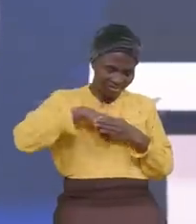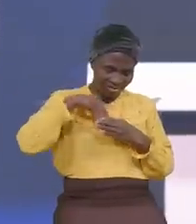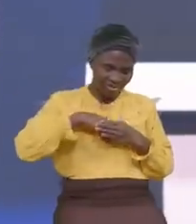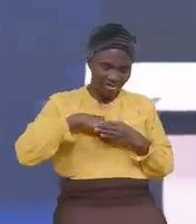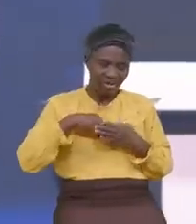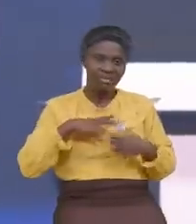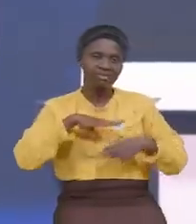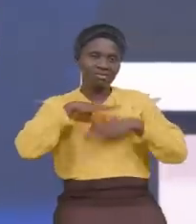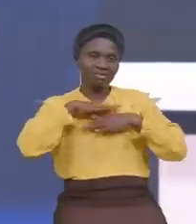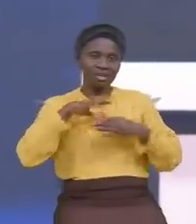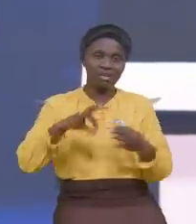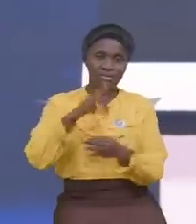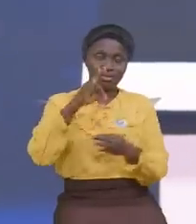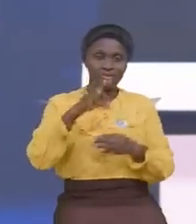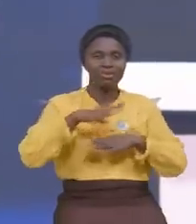spiritual satisfaction,